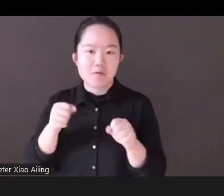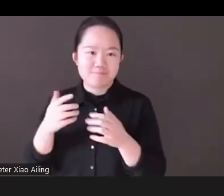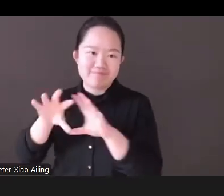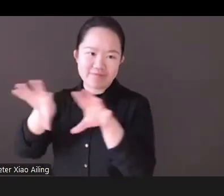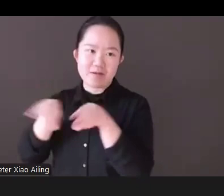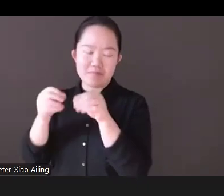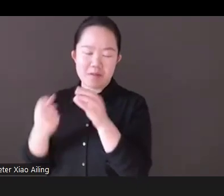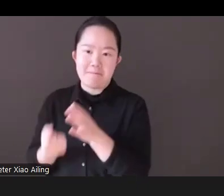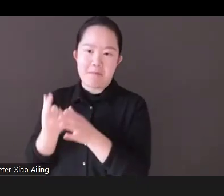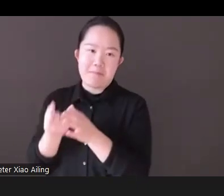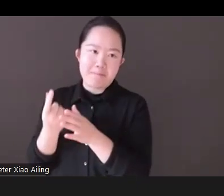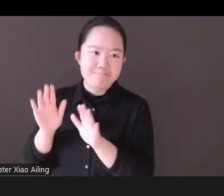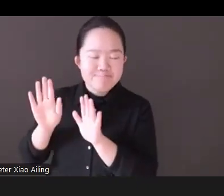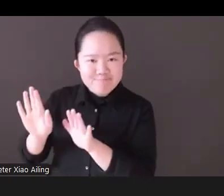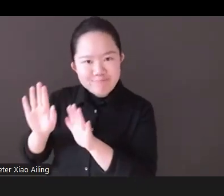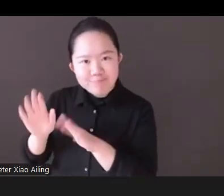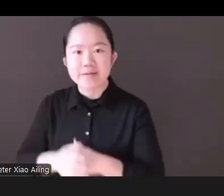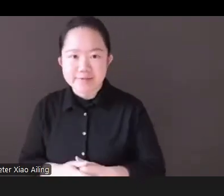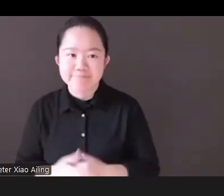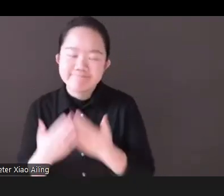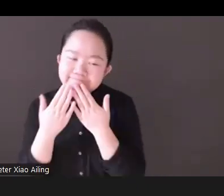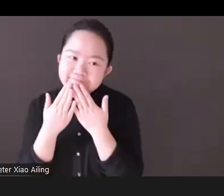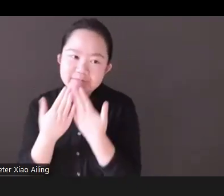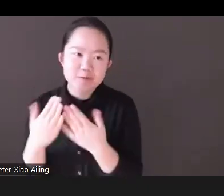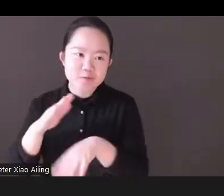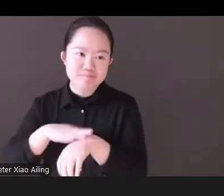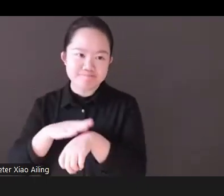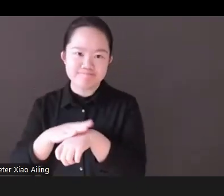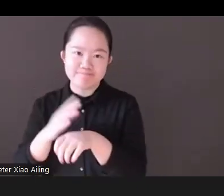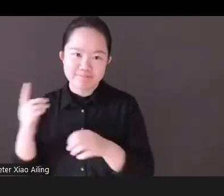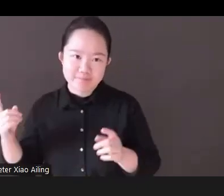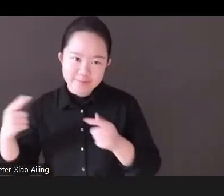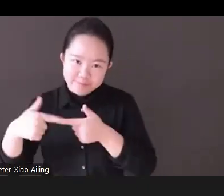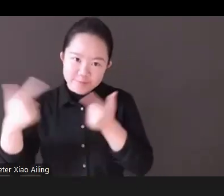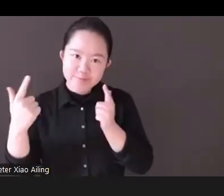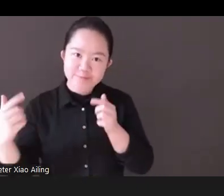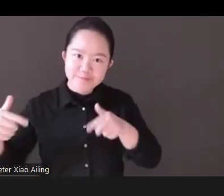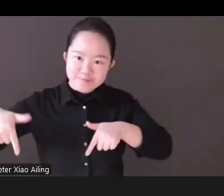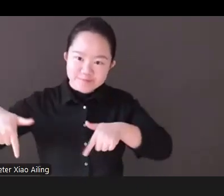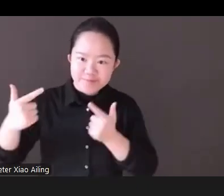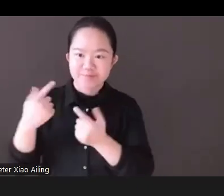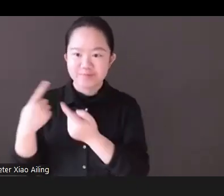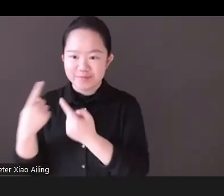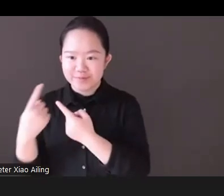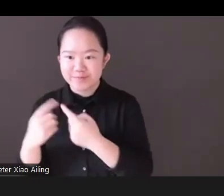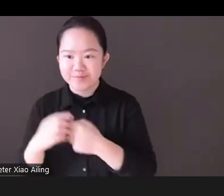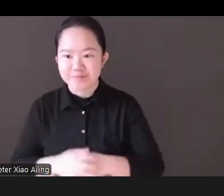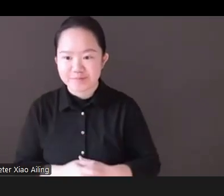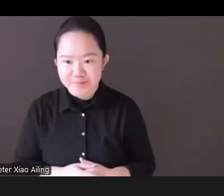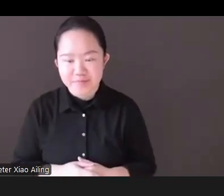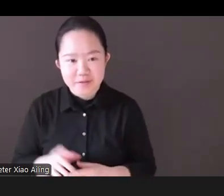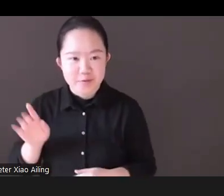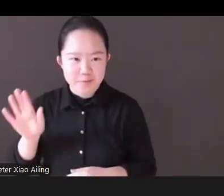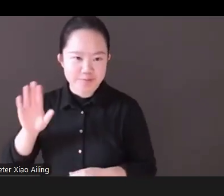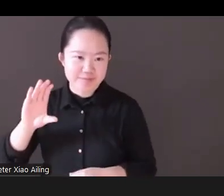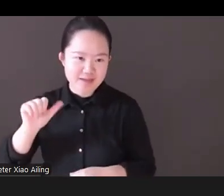short notice. So I will start with the organizational aspect of this. So whatever you can say, I know this is still